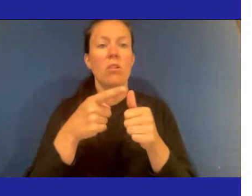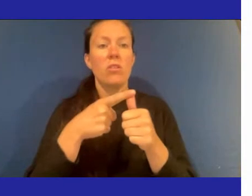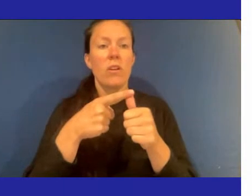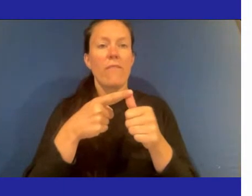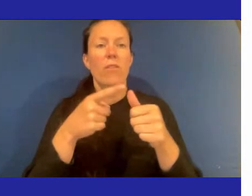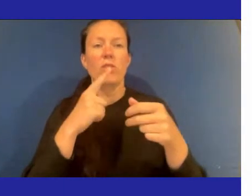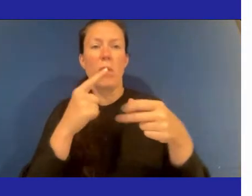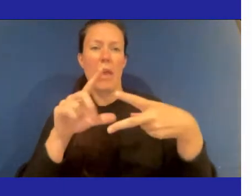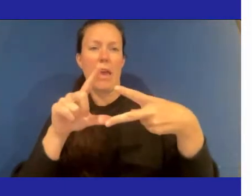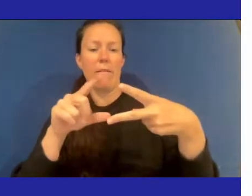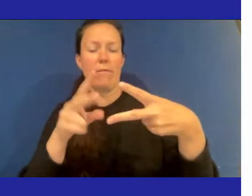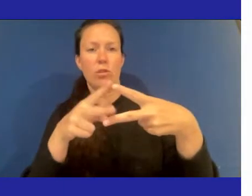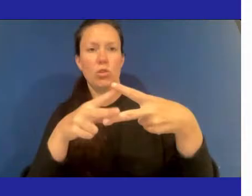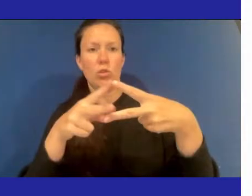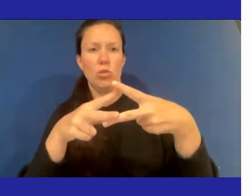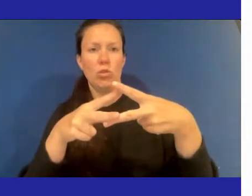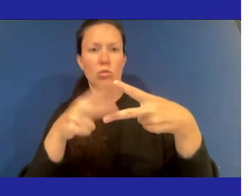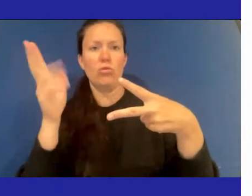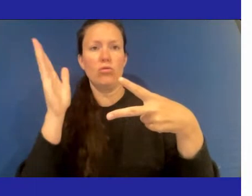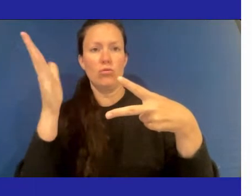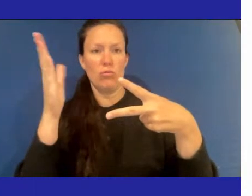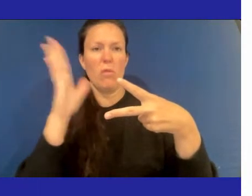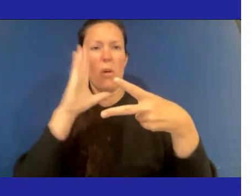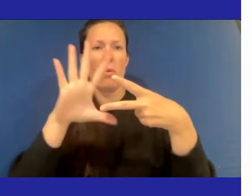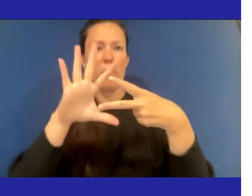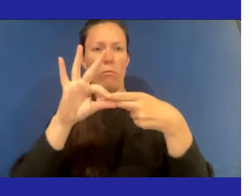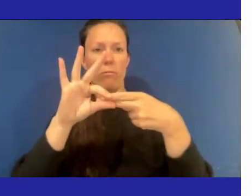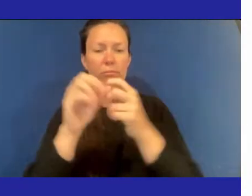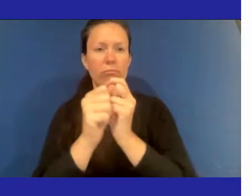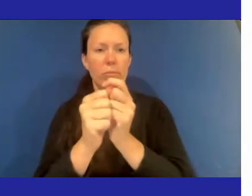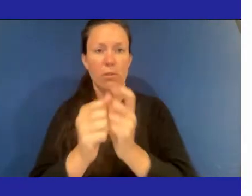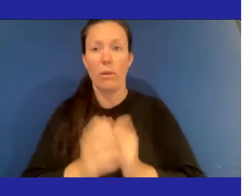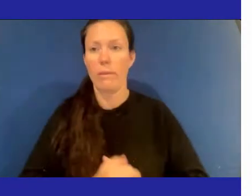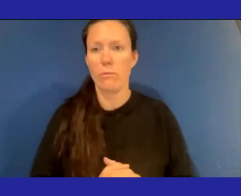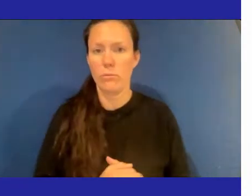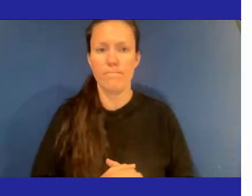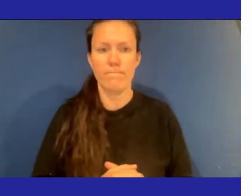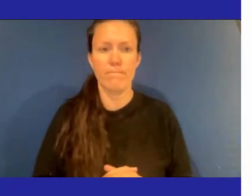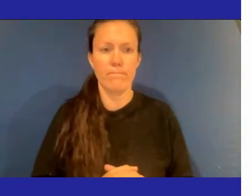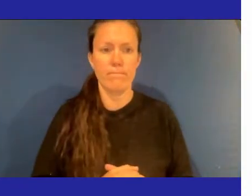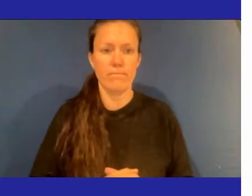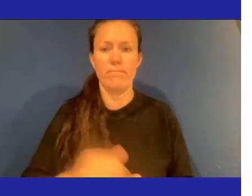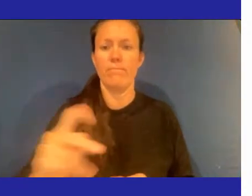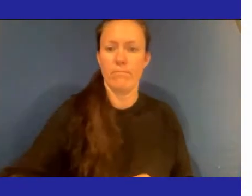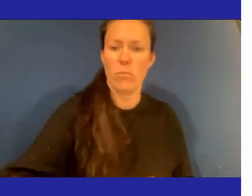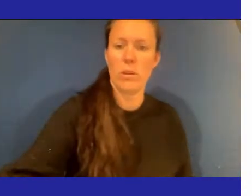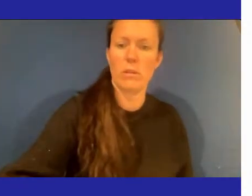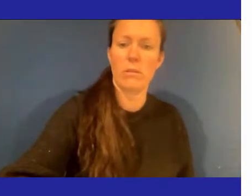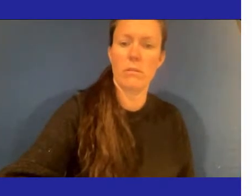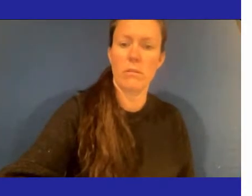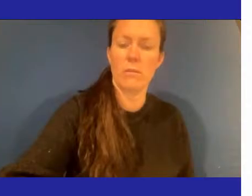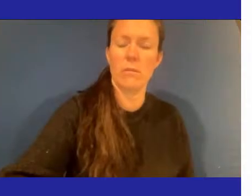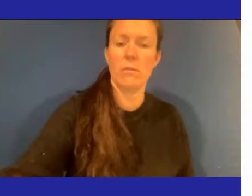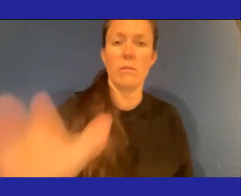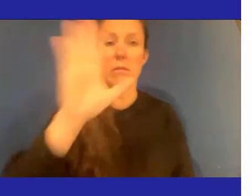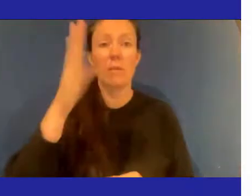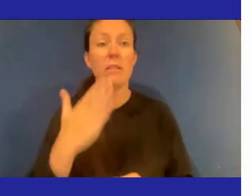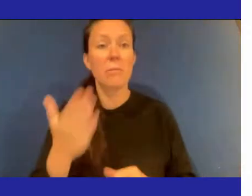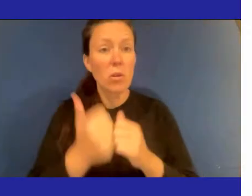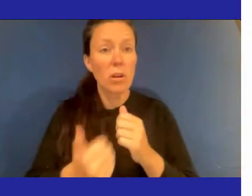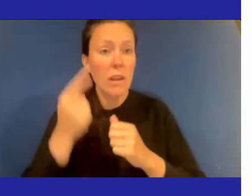together, but we will vote separately on these two resolutions. So. Okay, good morning, everybody. We're bringing